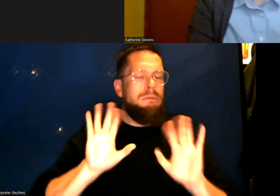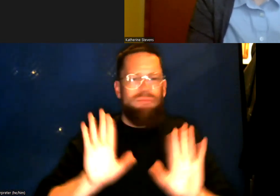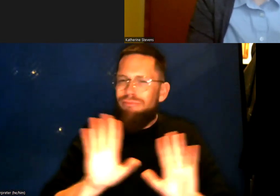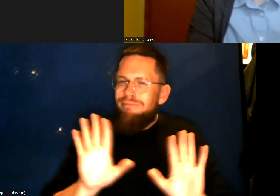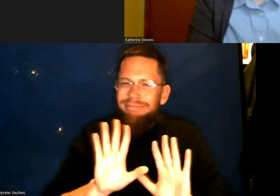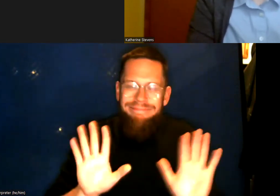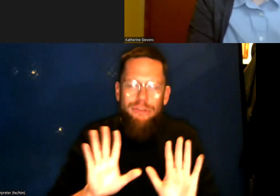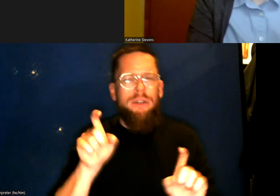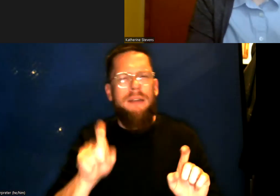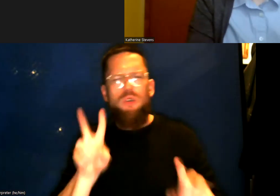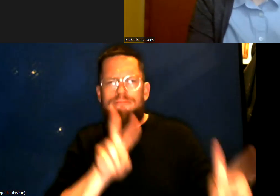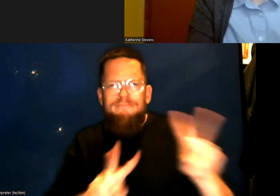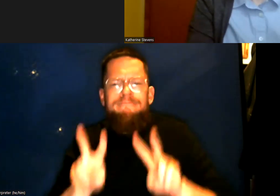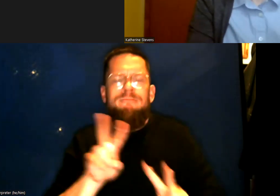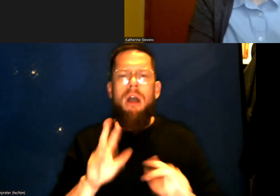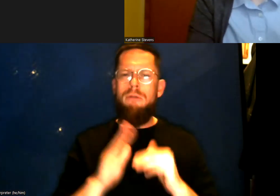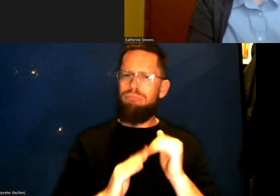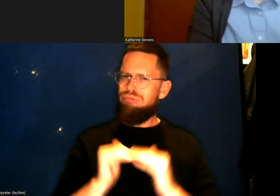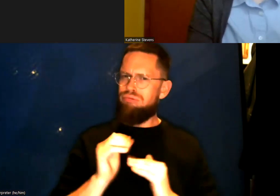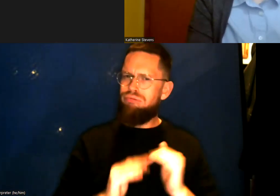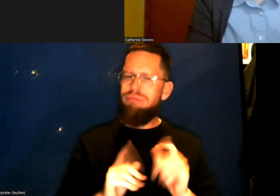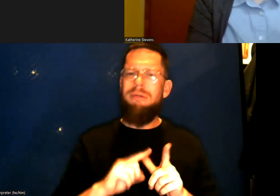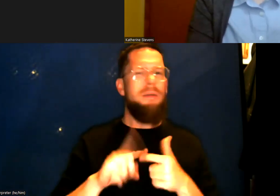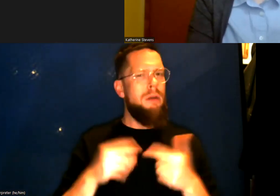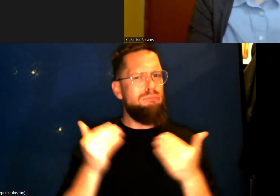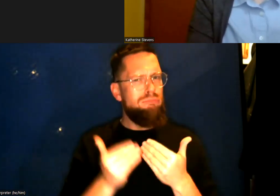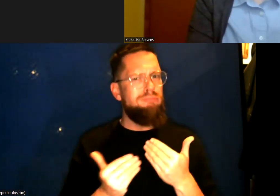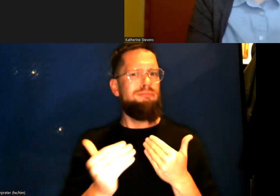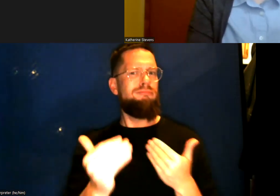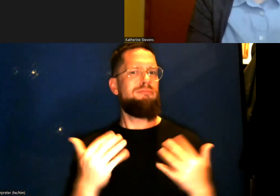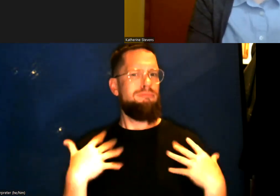get oriented and have a handle on it. And